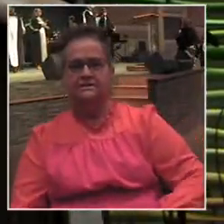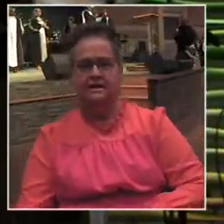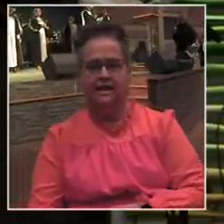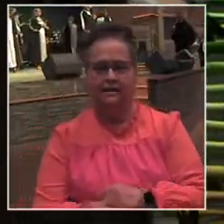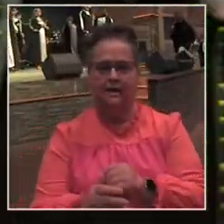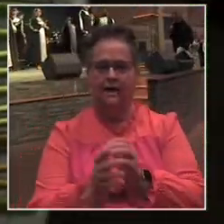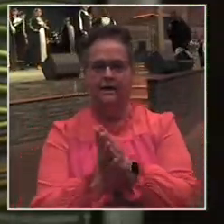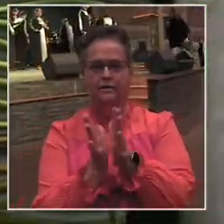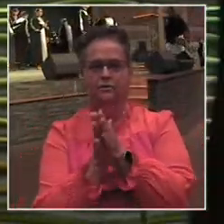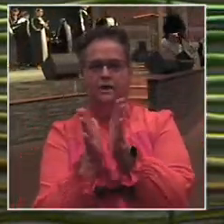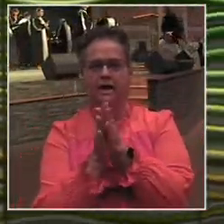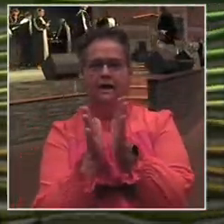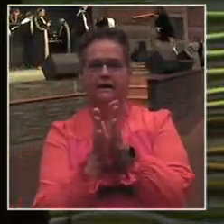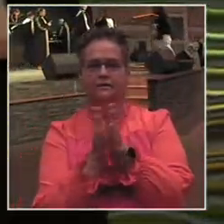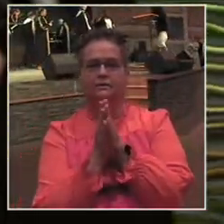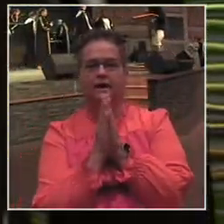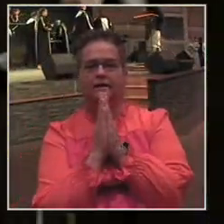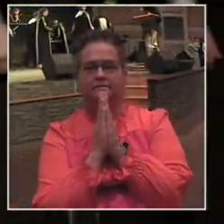greater,